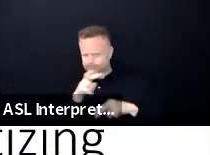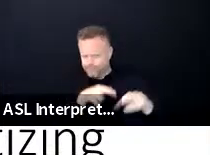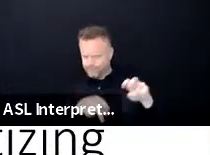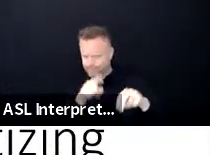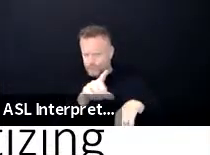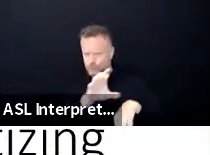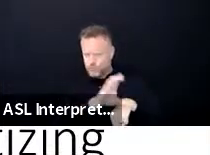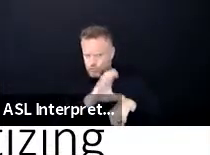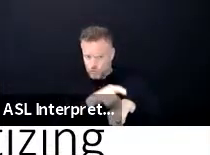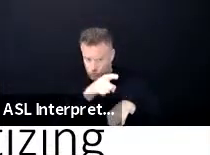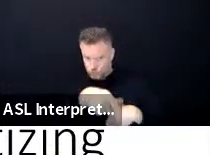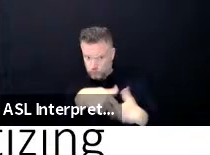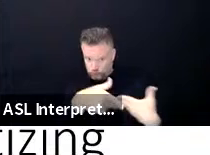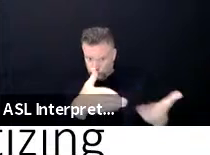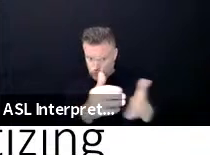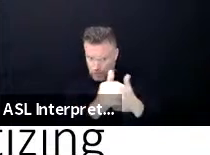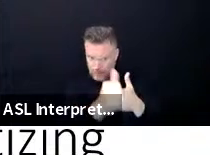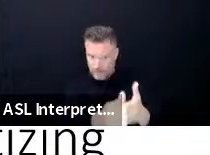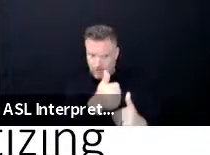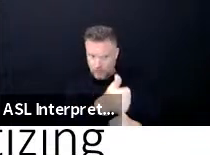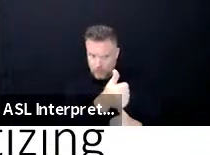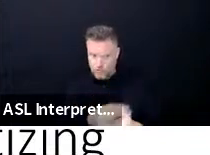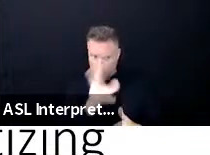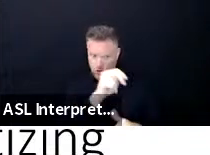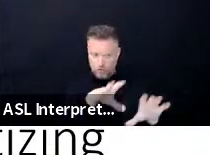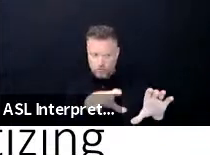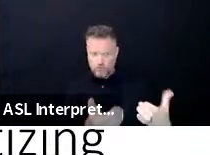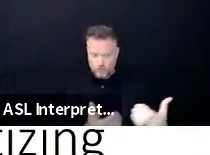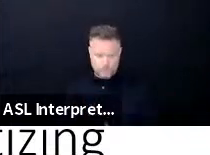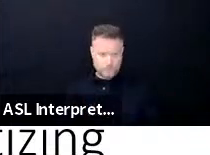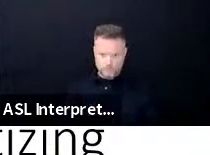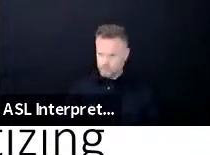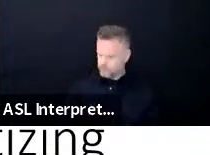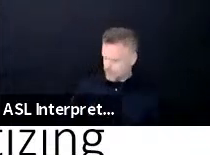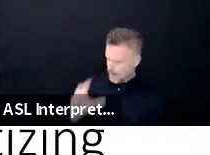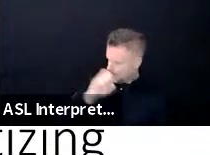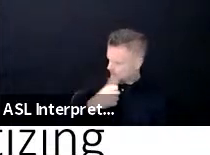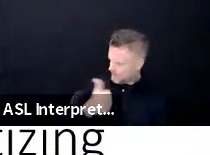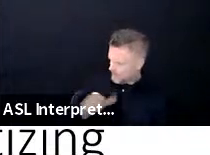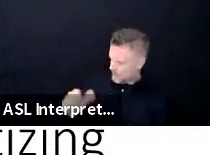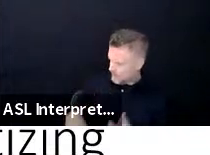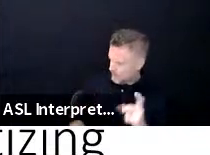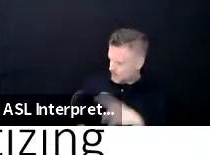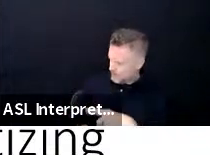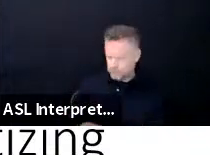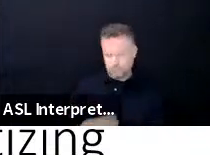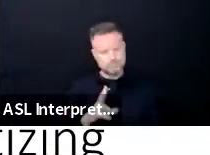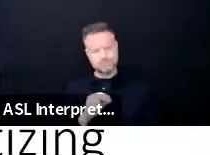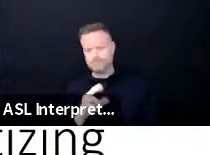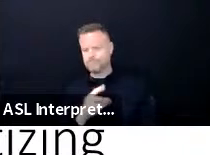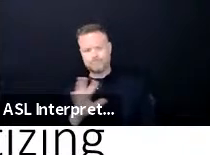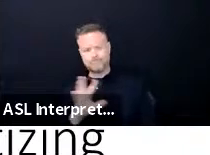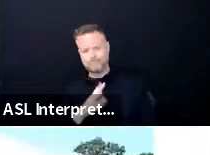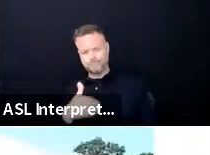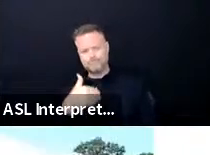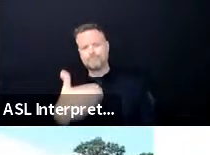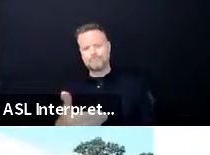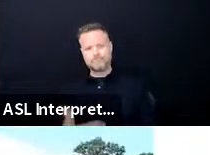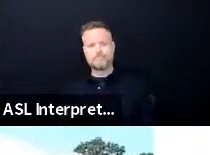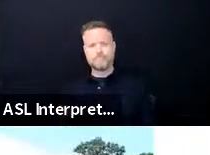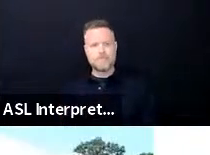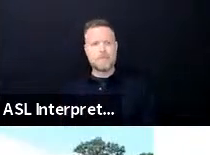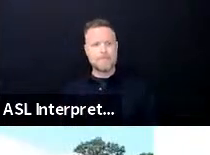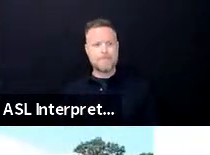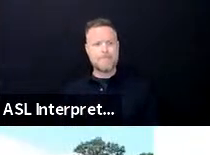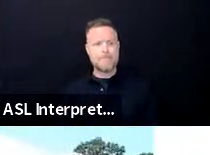in front to do that. Broderick, anything I left out? No, sir. No, sir. We can go to the next slide. Next